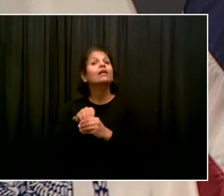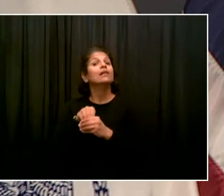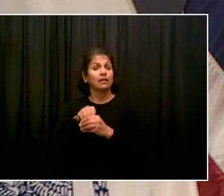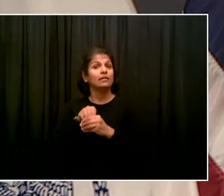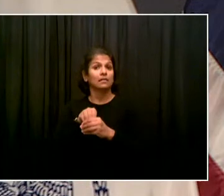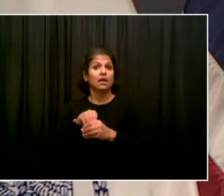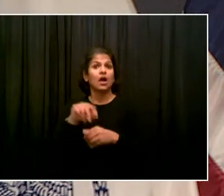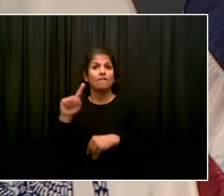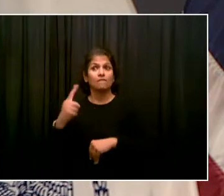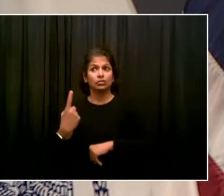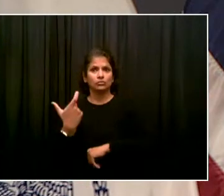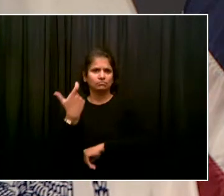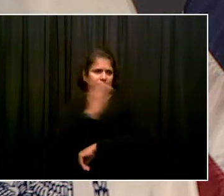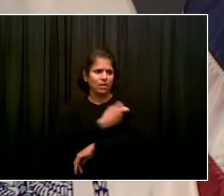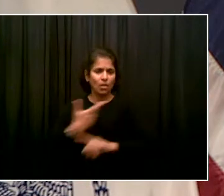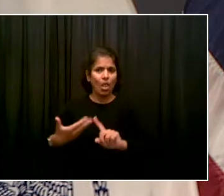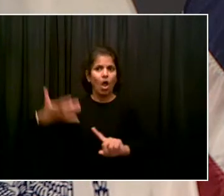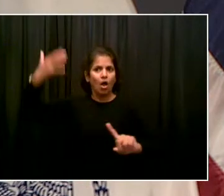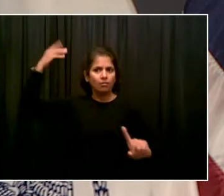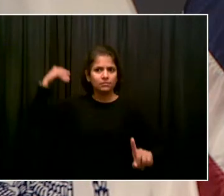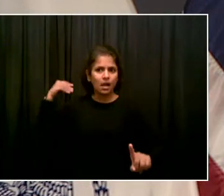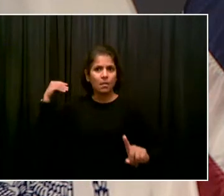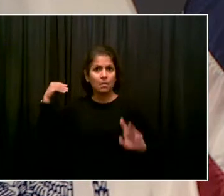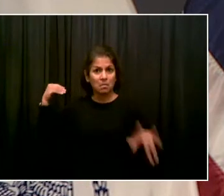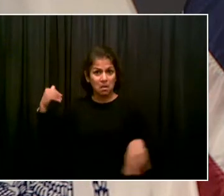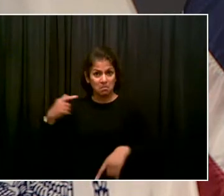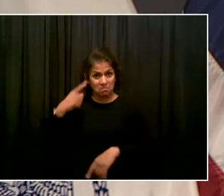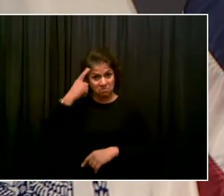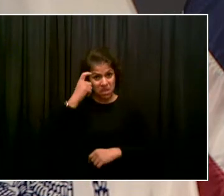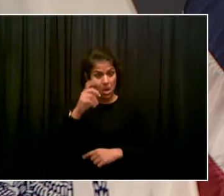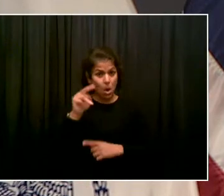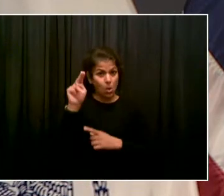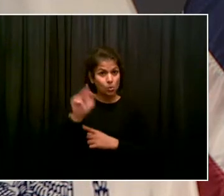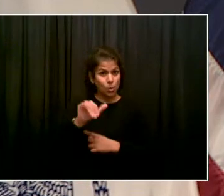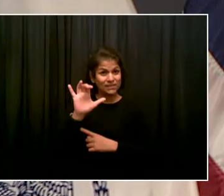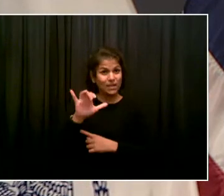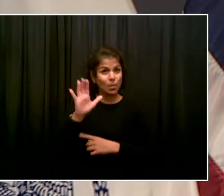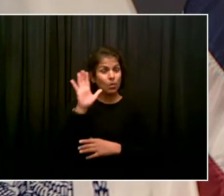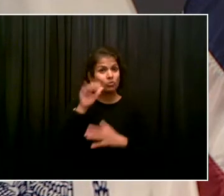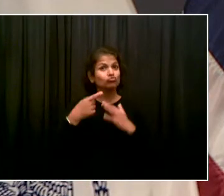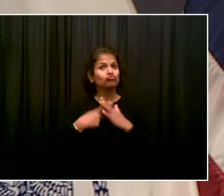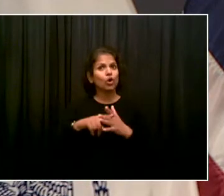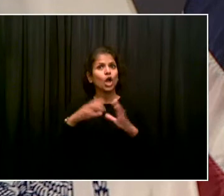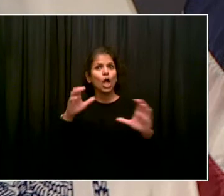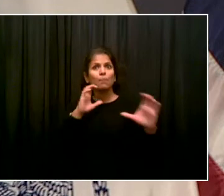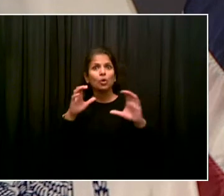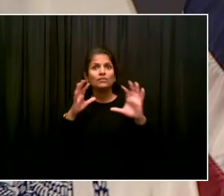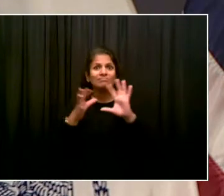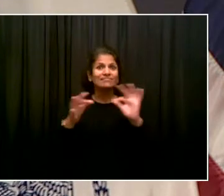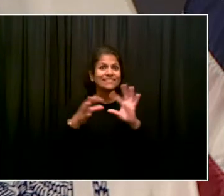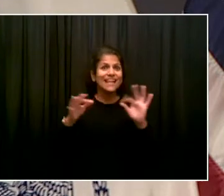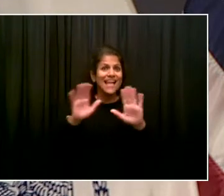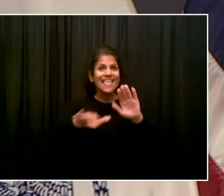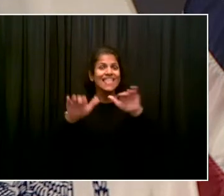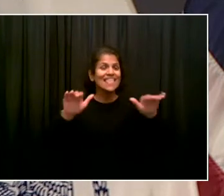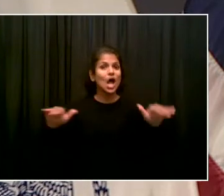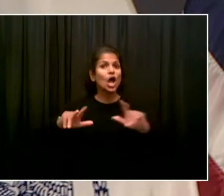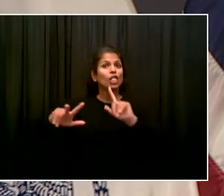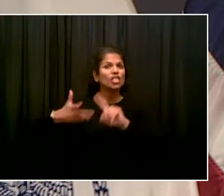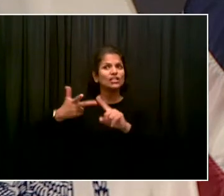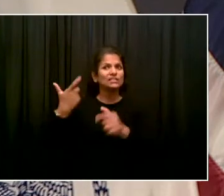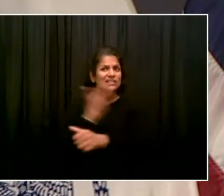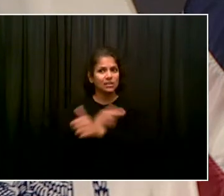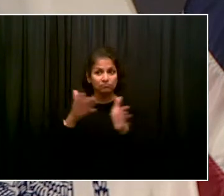the city begin to do more messaging, urging people to get that third shot? Great